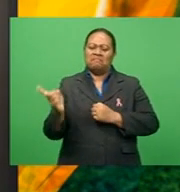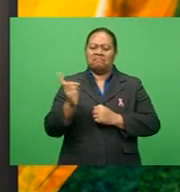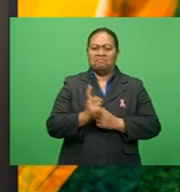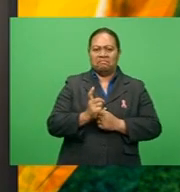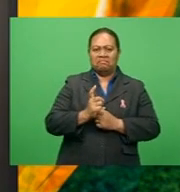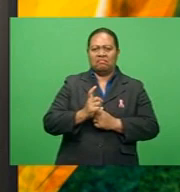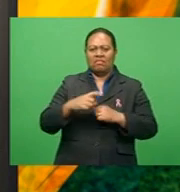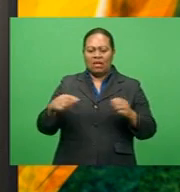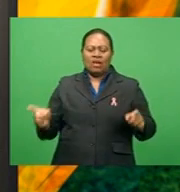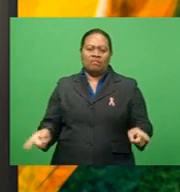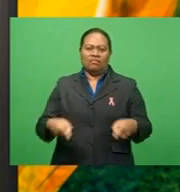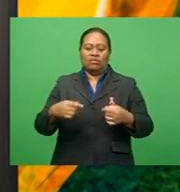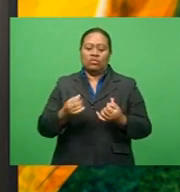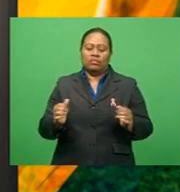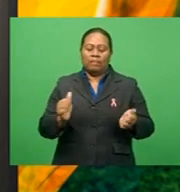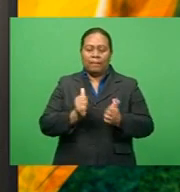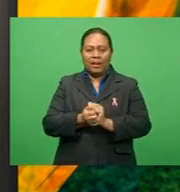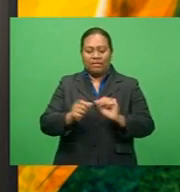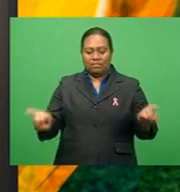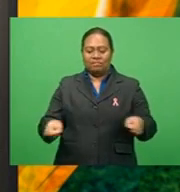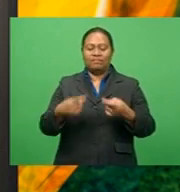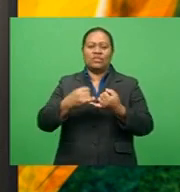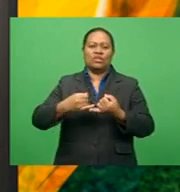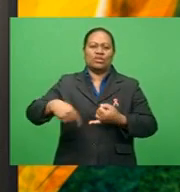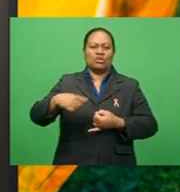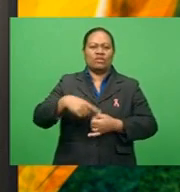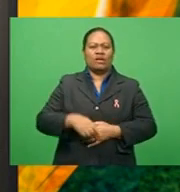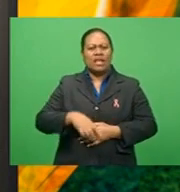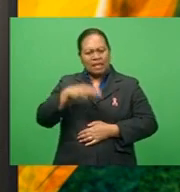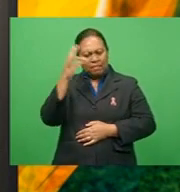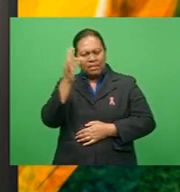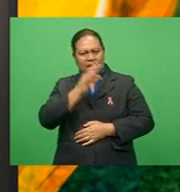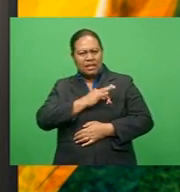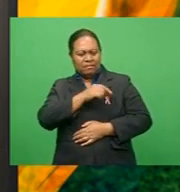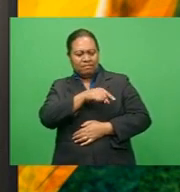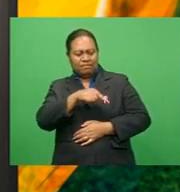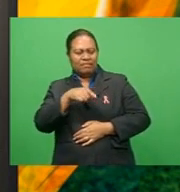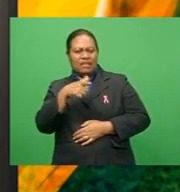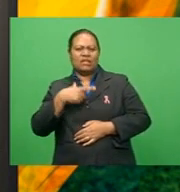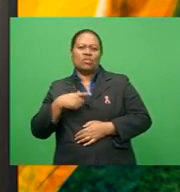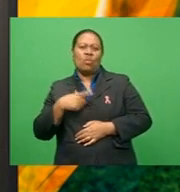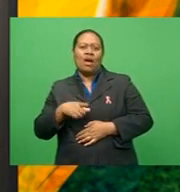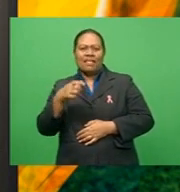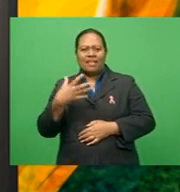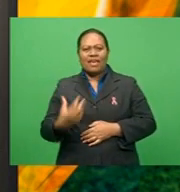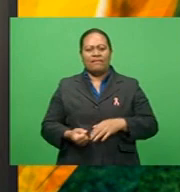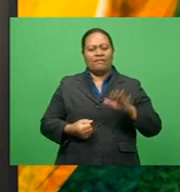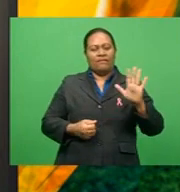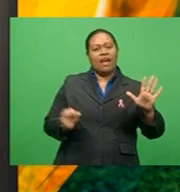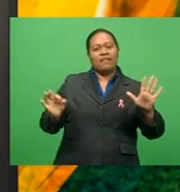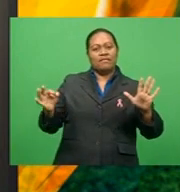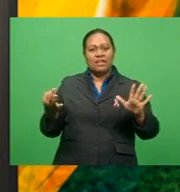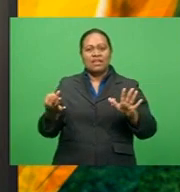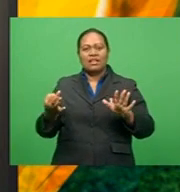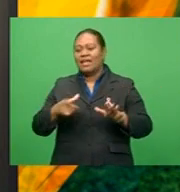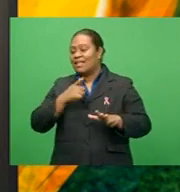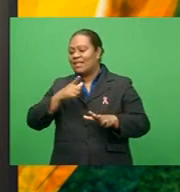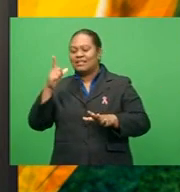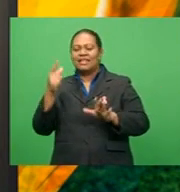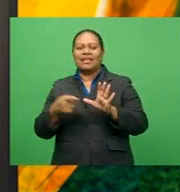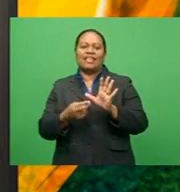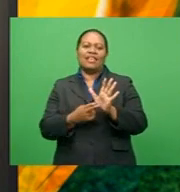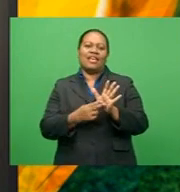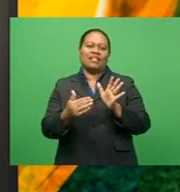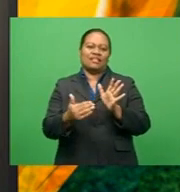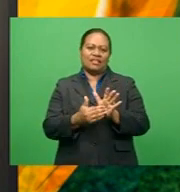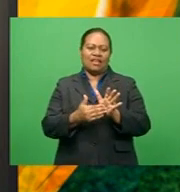match against Suva. Wonolangi believes this played a big part in their 5-0 thrashing at ANZ Stadium yesterday. The MIA